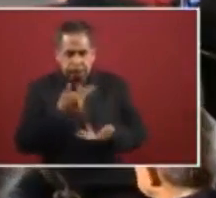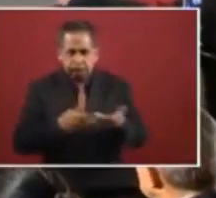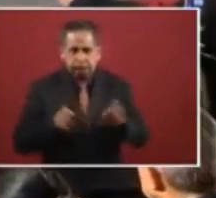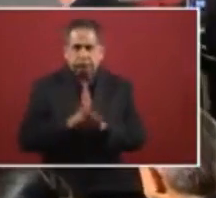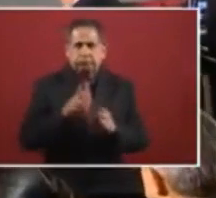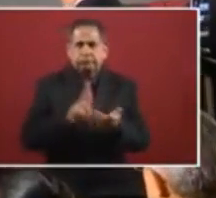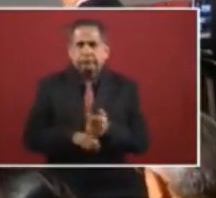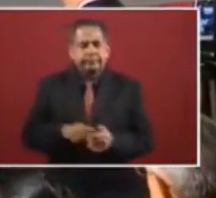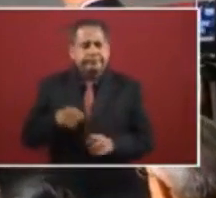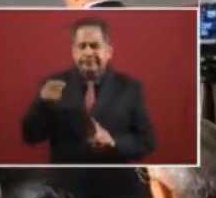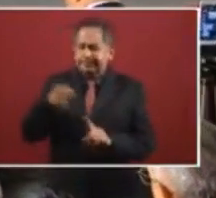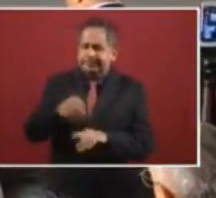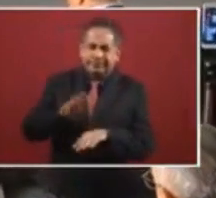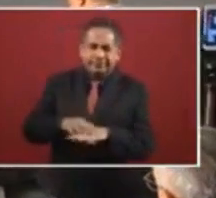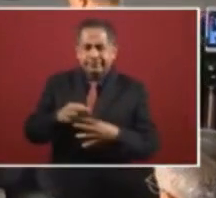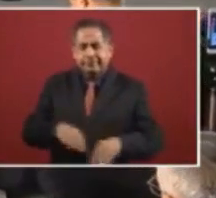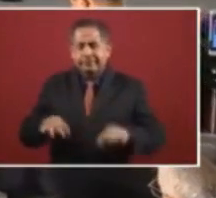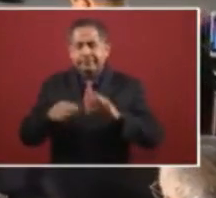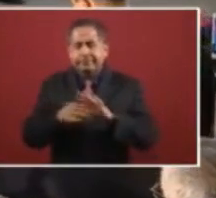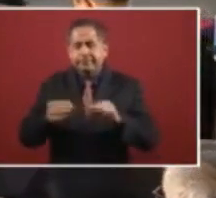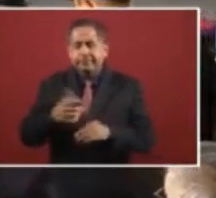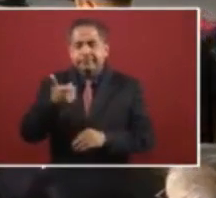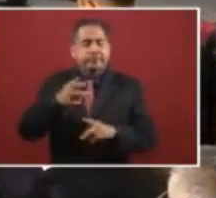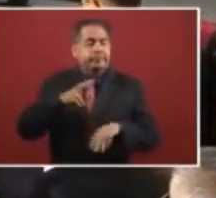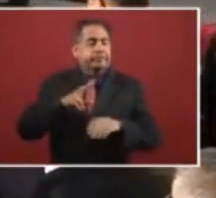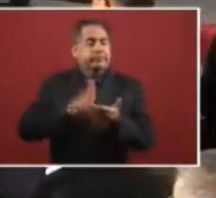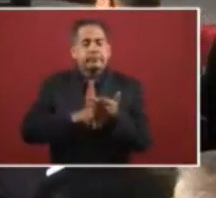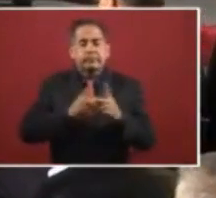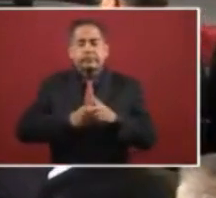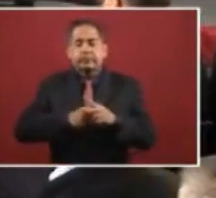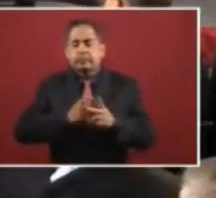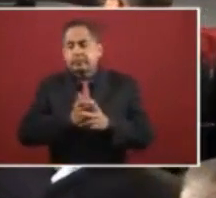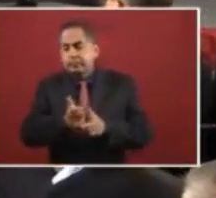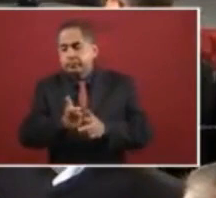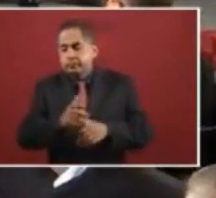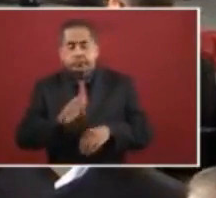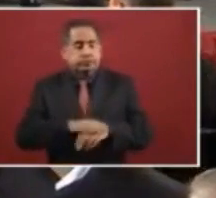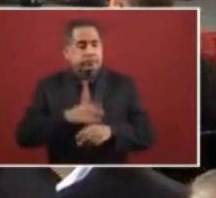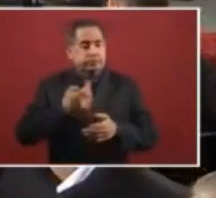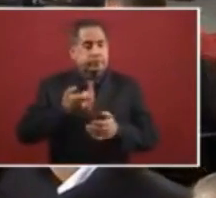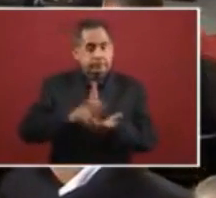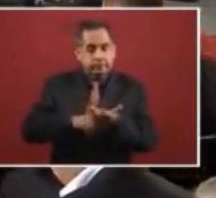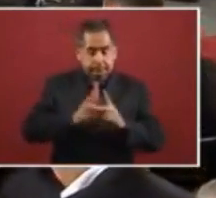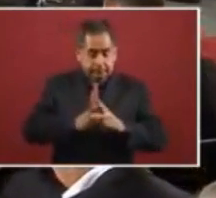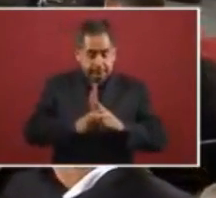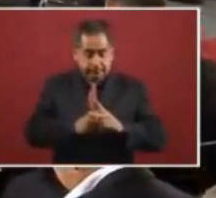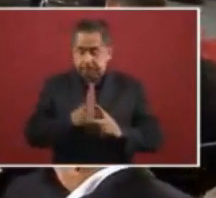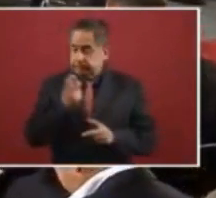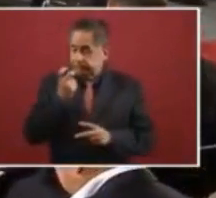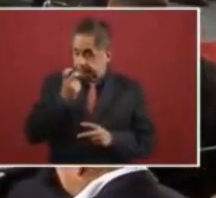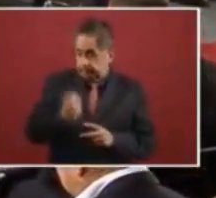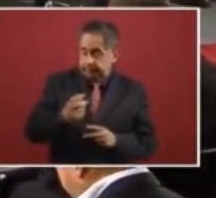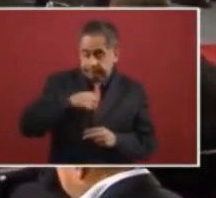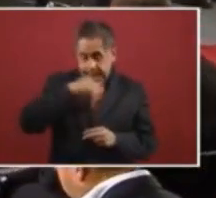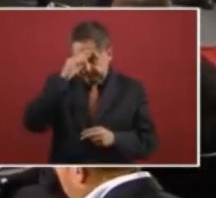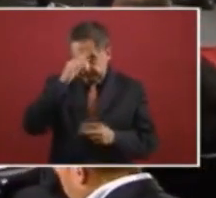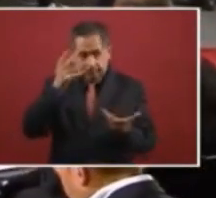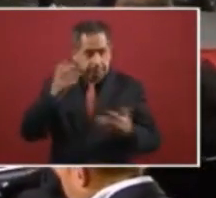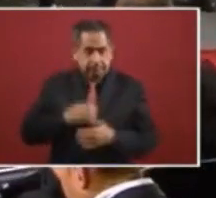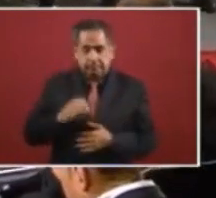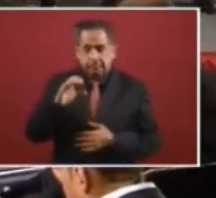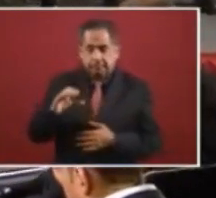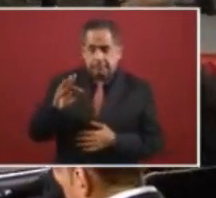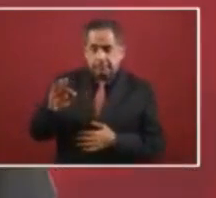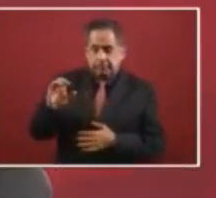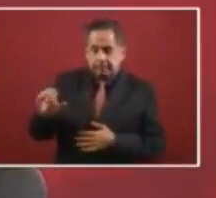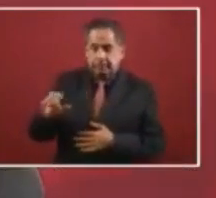determining a negotiation. The basic part is the tariff, because the tariff permits